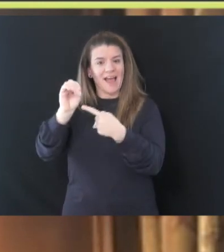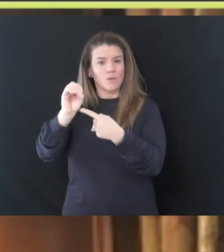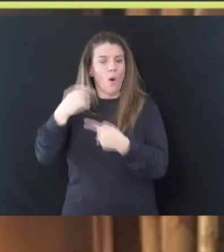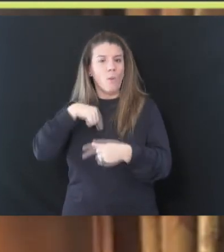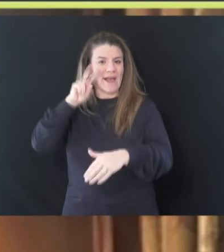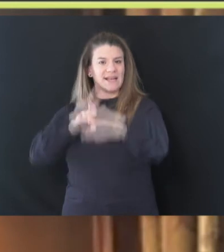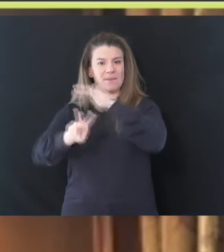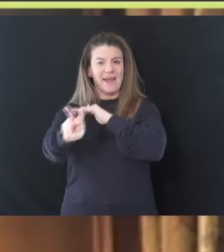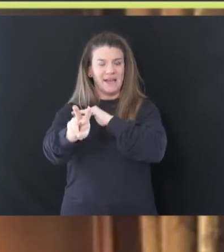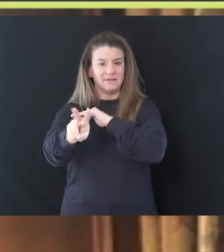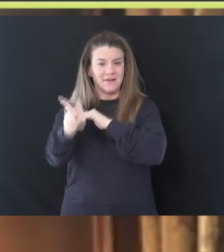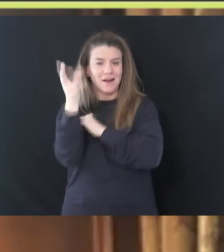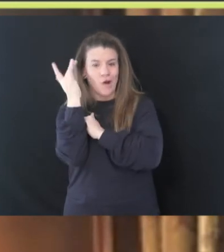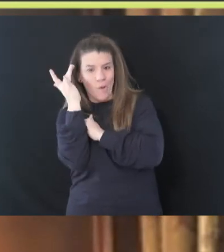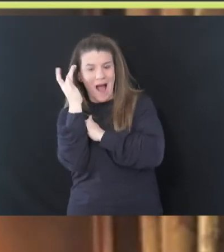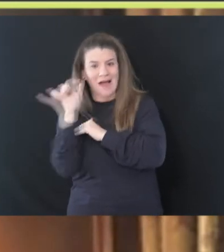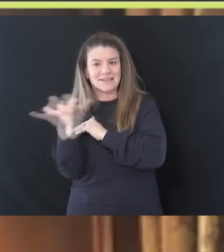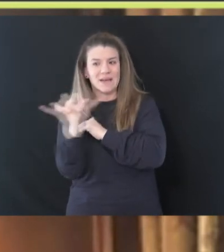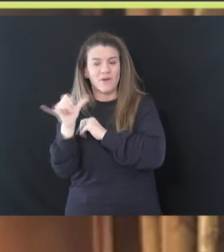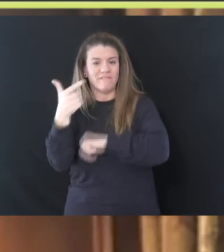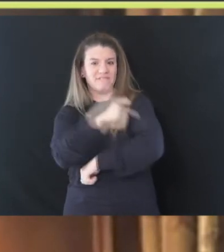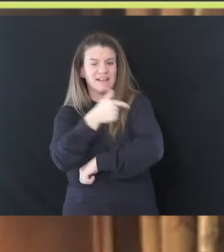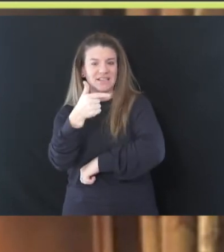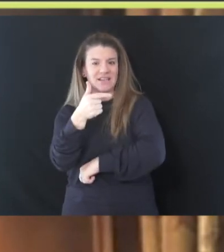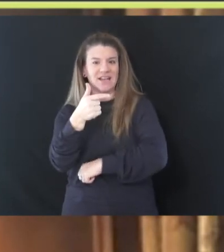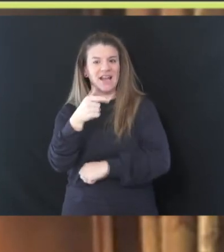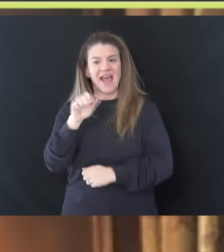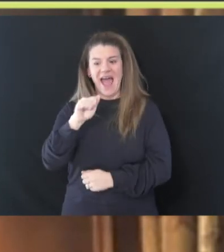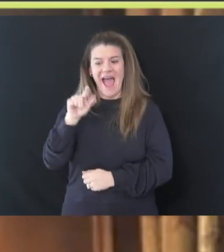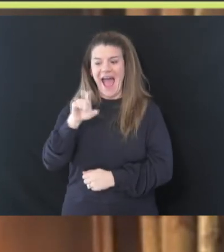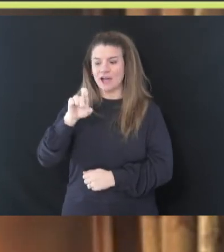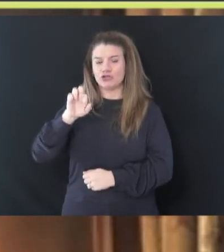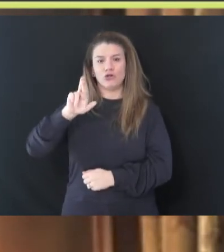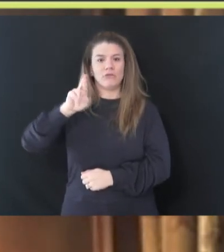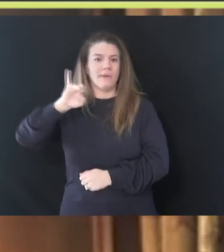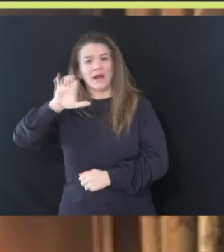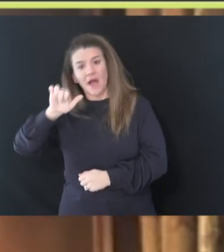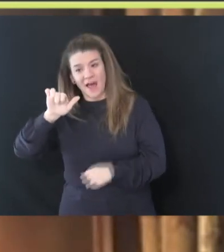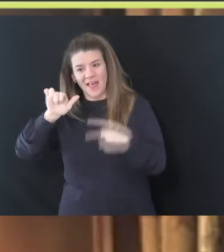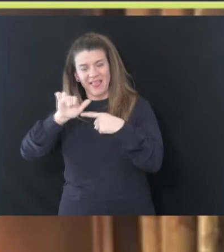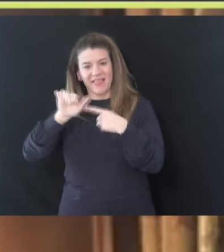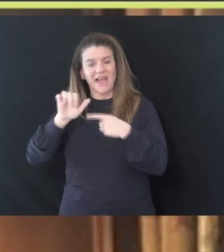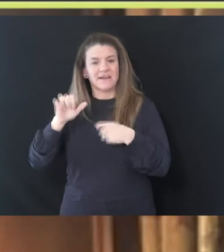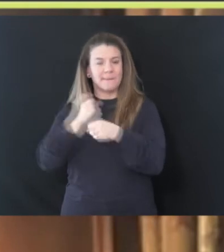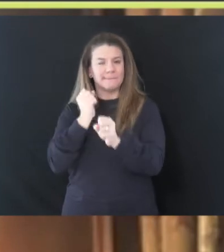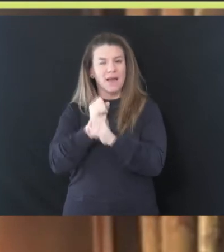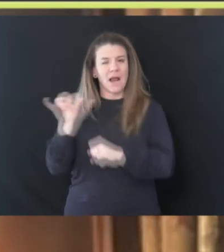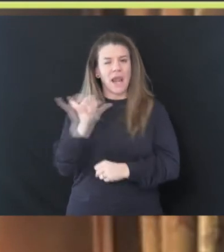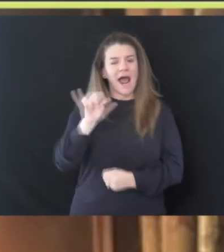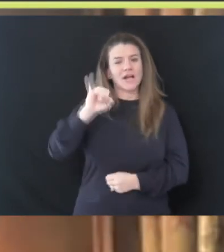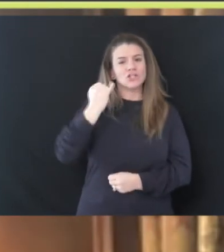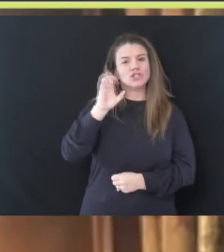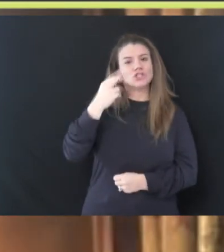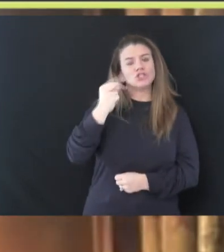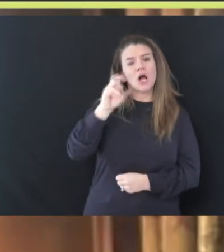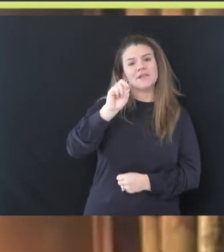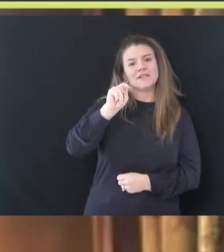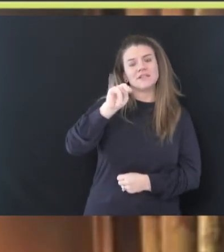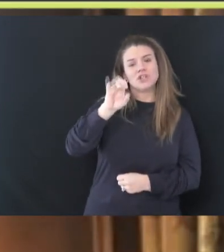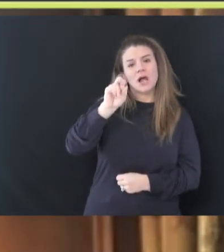anticipated, because a similar vaccine, the AstraZeneca vaccine, made like the Johnson & Johnson vaccine, had about a